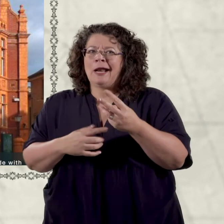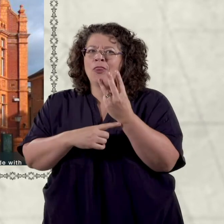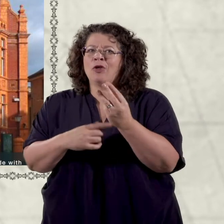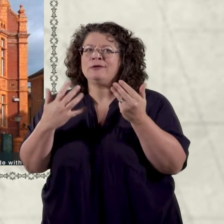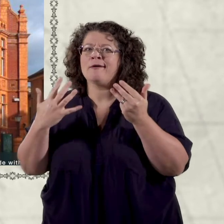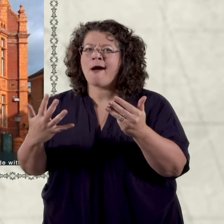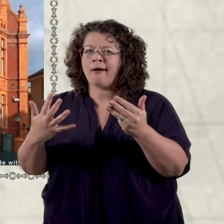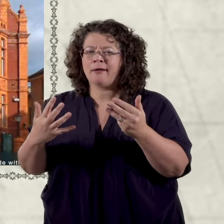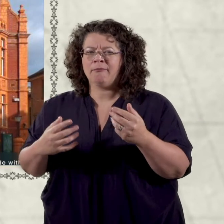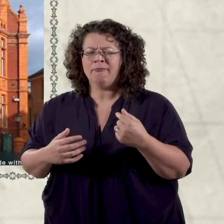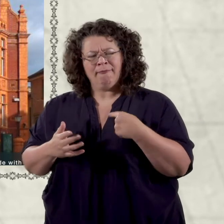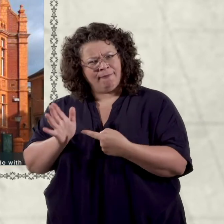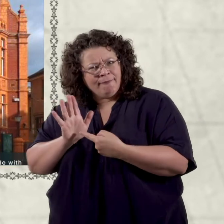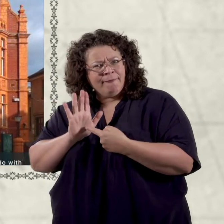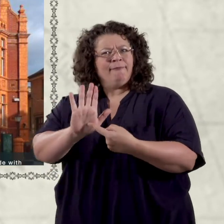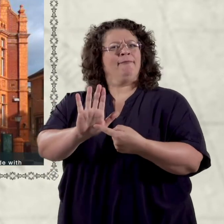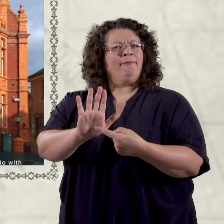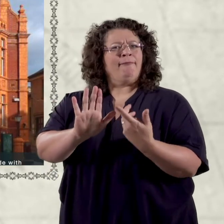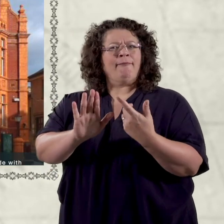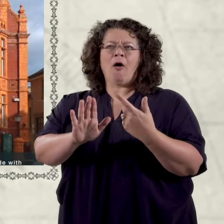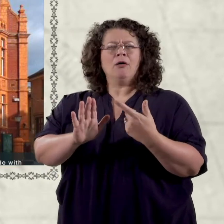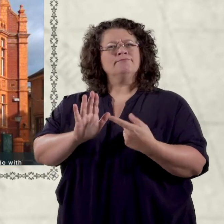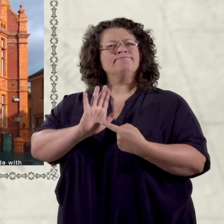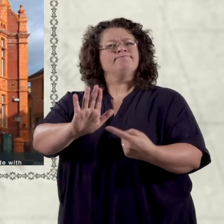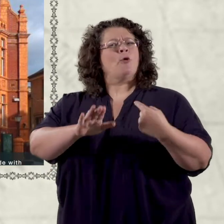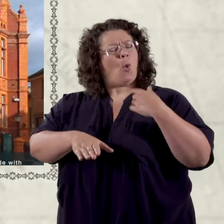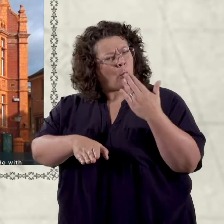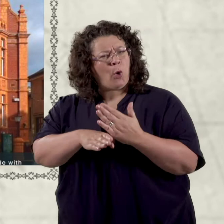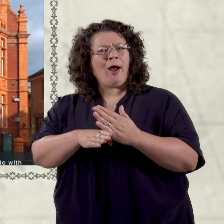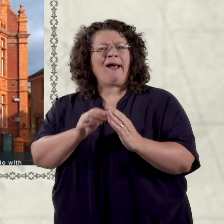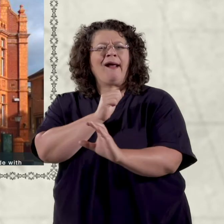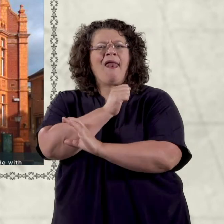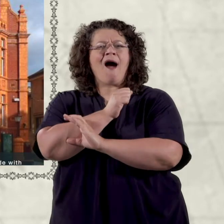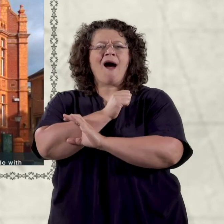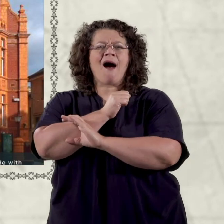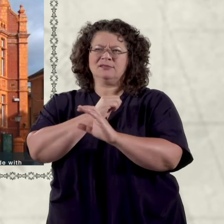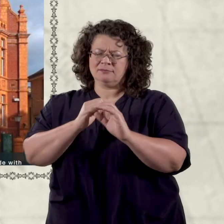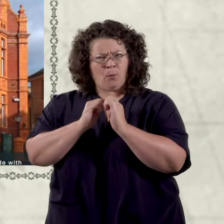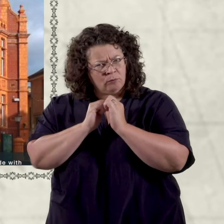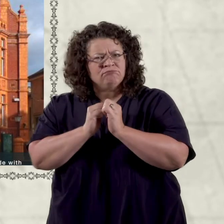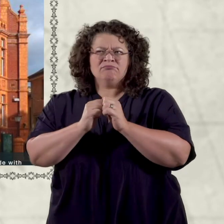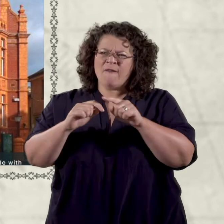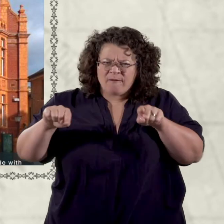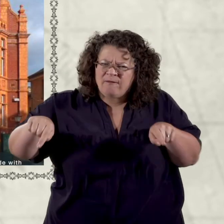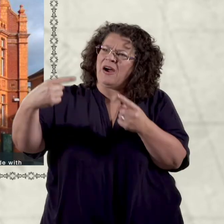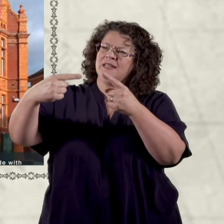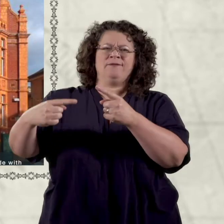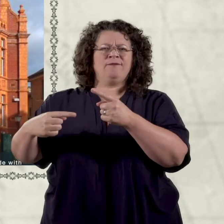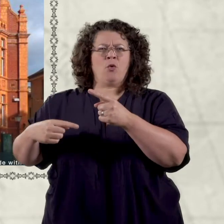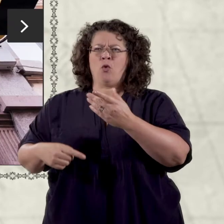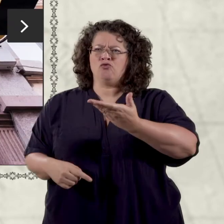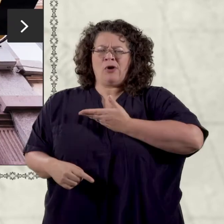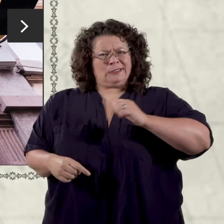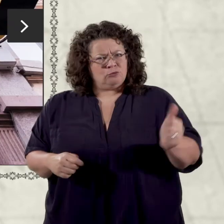1839. I am now considered a symbol of the working classes who are willing to fight for their